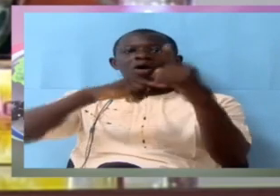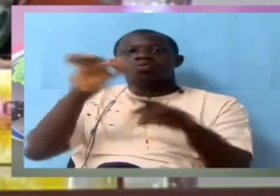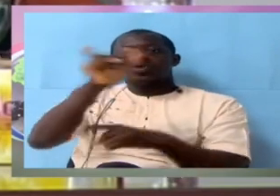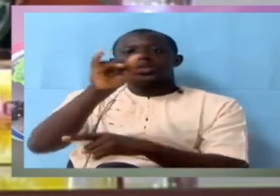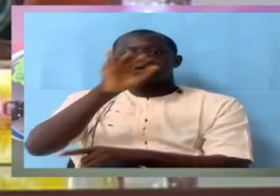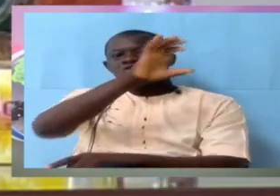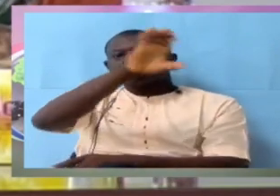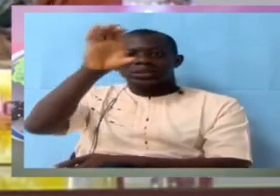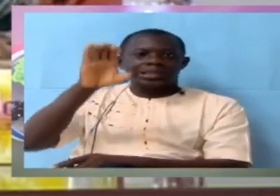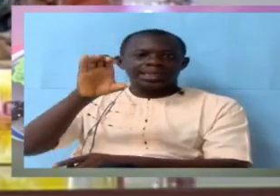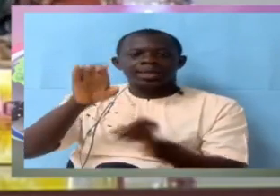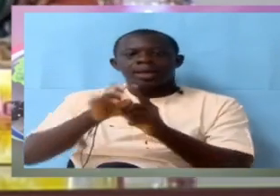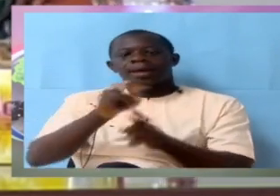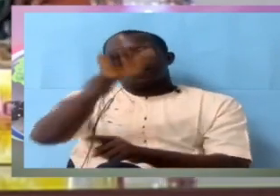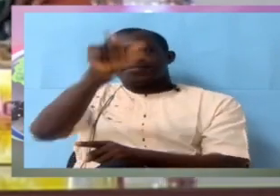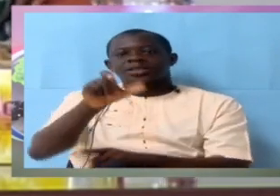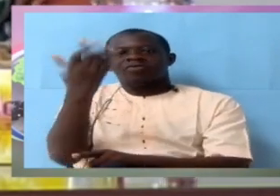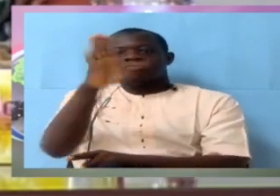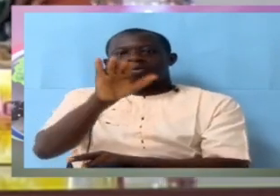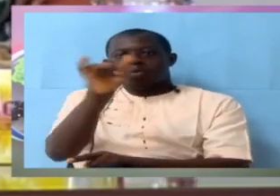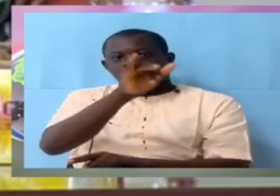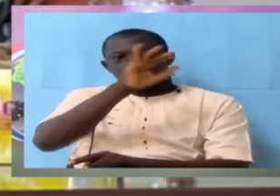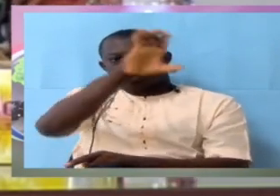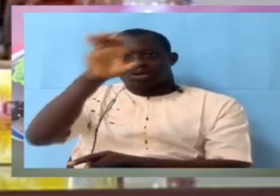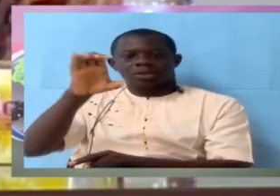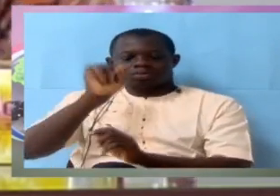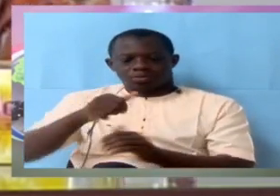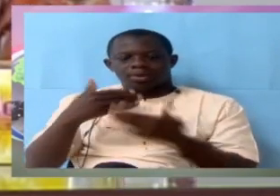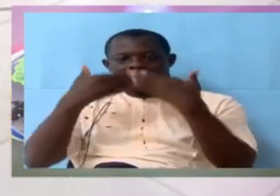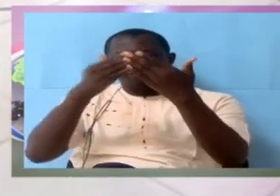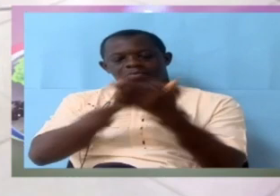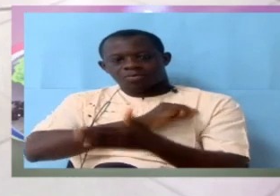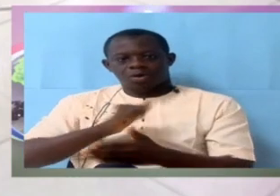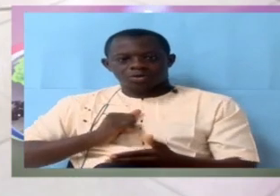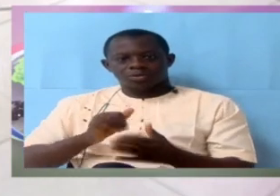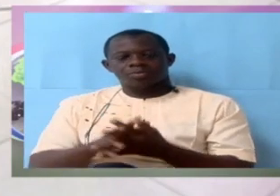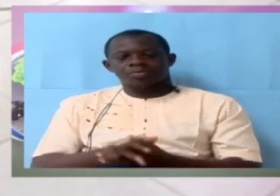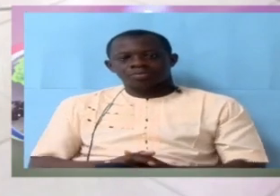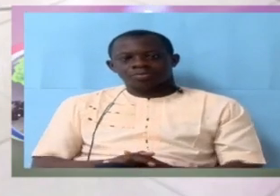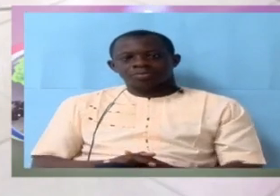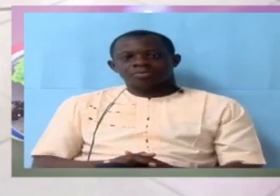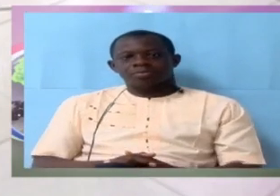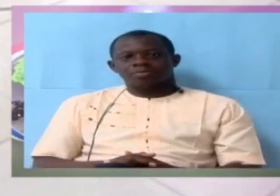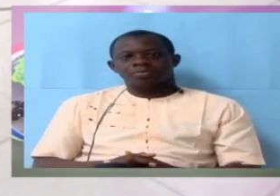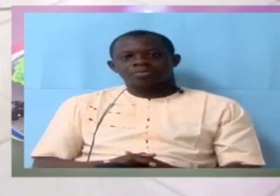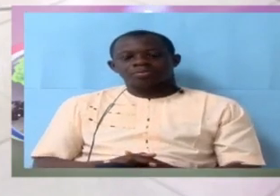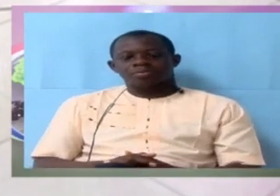from? Silam fo isa fo no commission ni mol boda bankol mendo fo nyambang. Fula do bije mu Guinea no